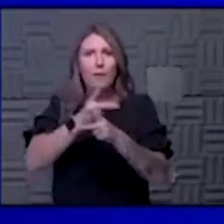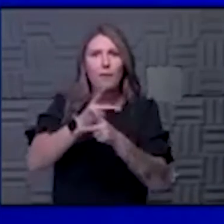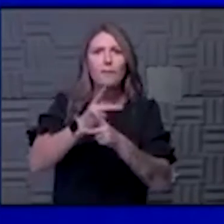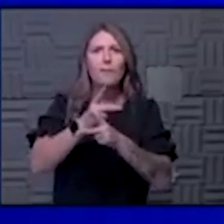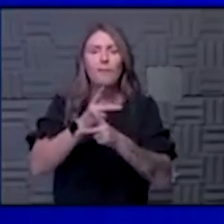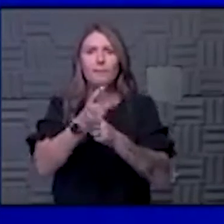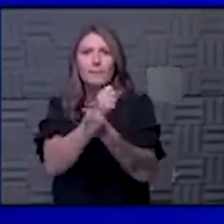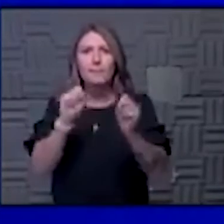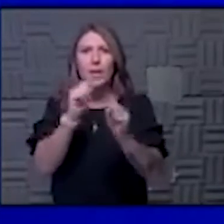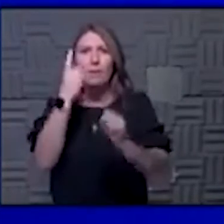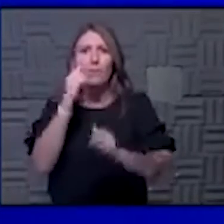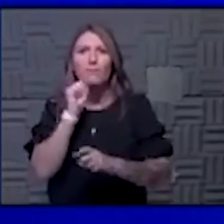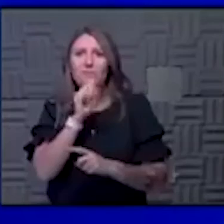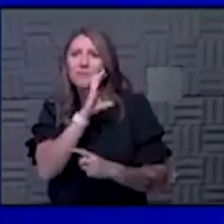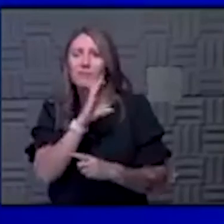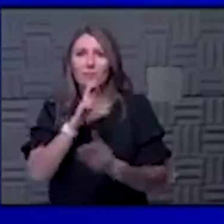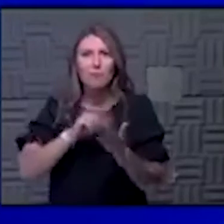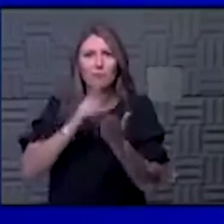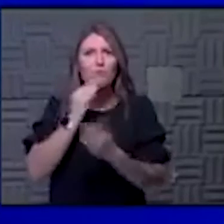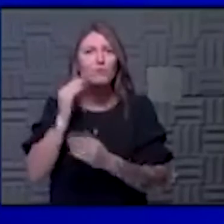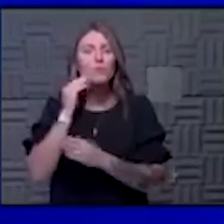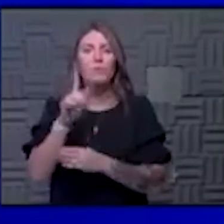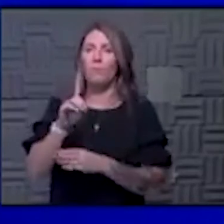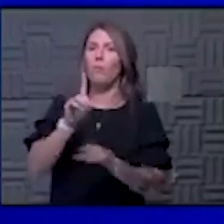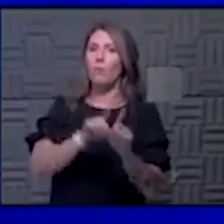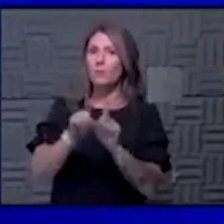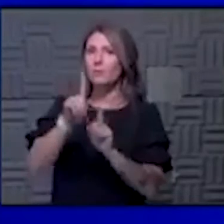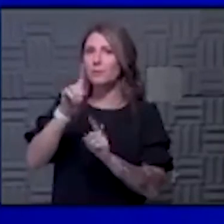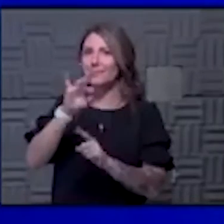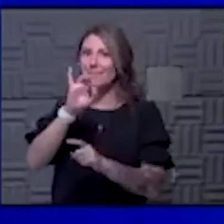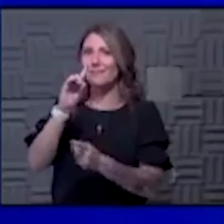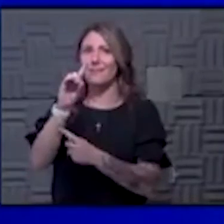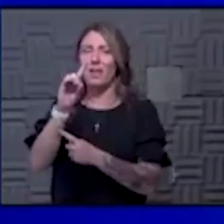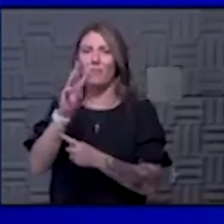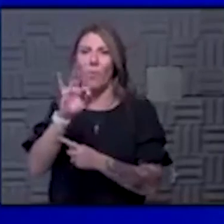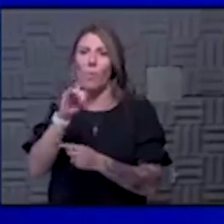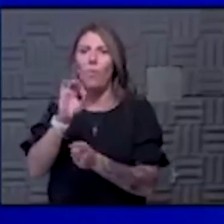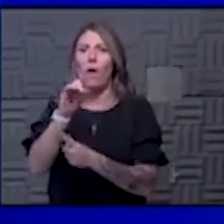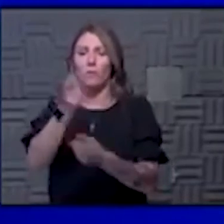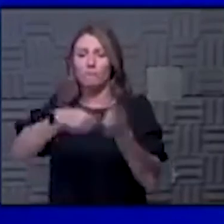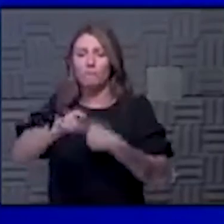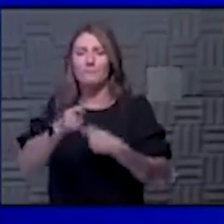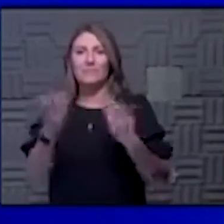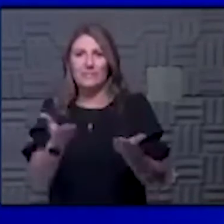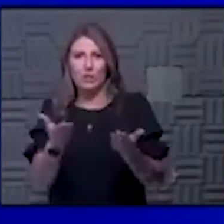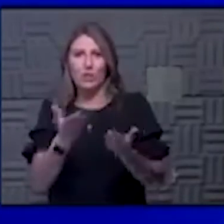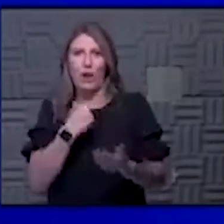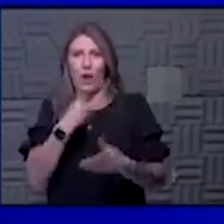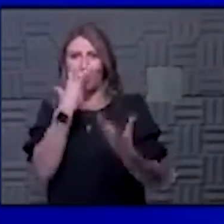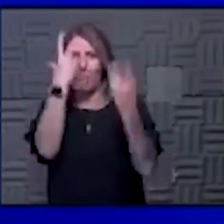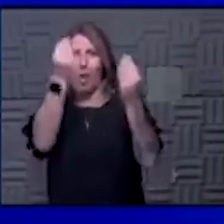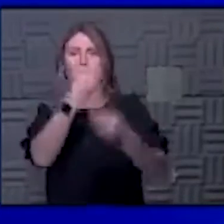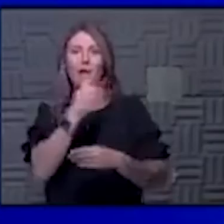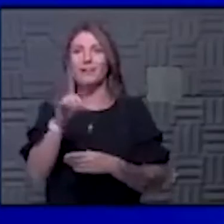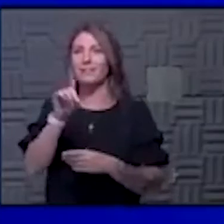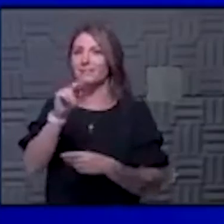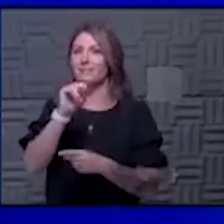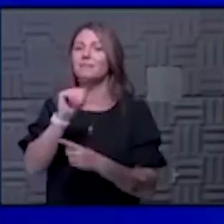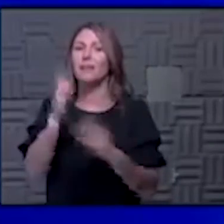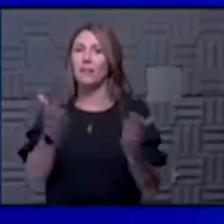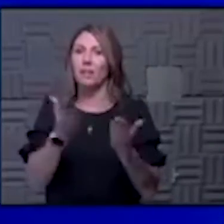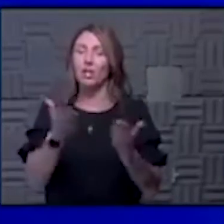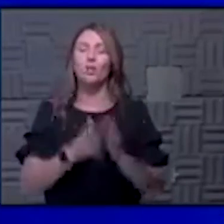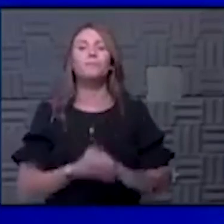is really an important discussion. David Wild will be here. I'll be out tomorrow. Hawkeye will be here, and they're going to be running the numbers again. So,